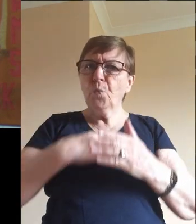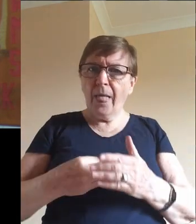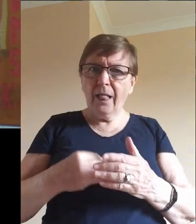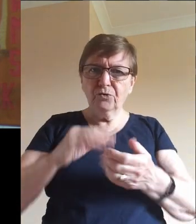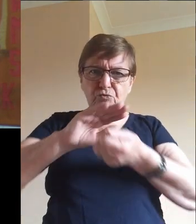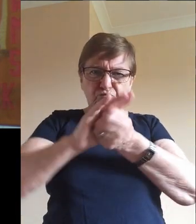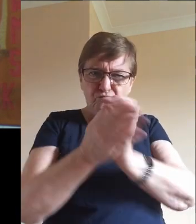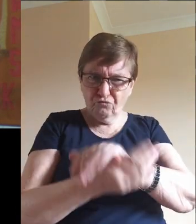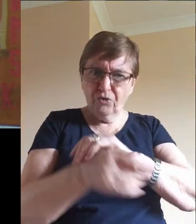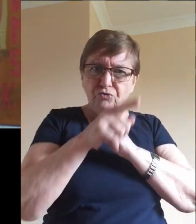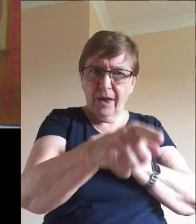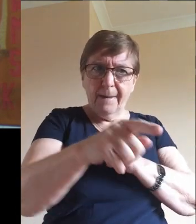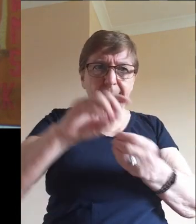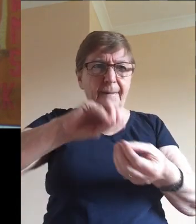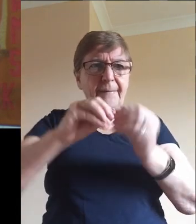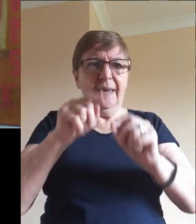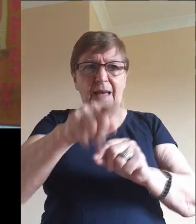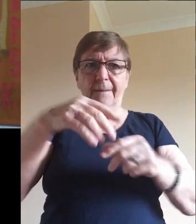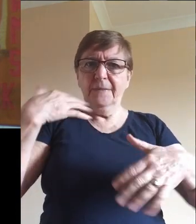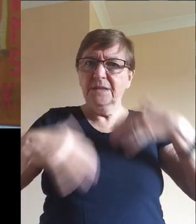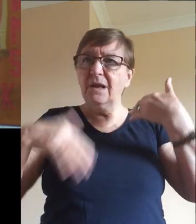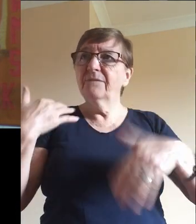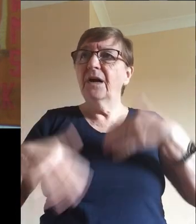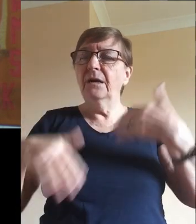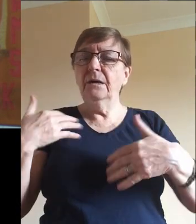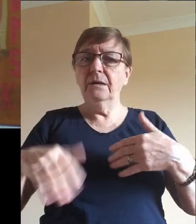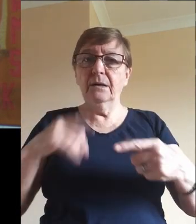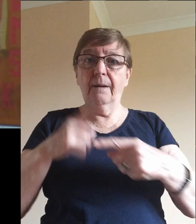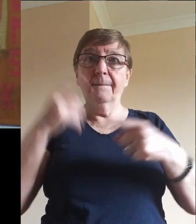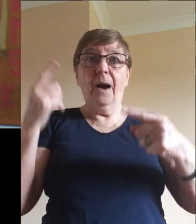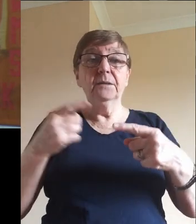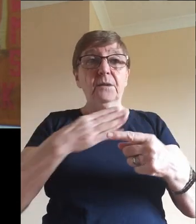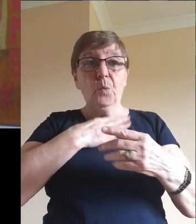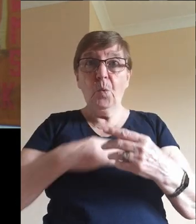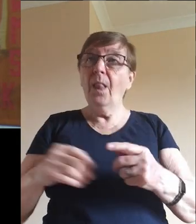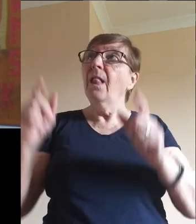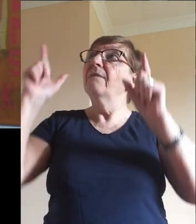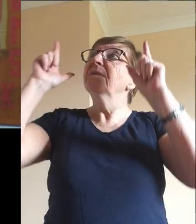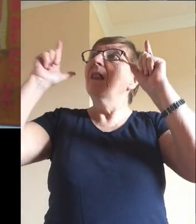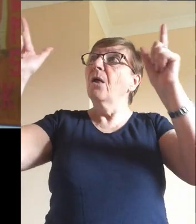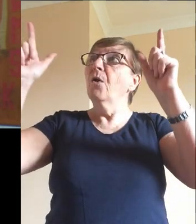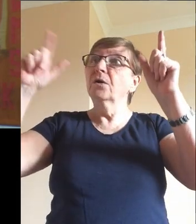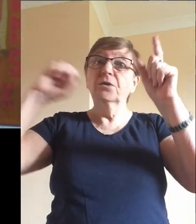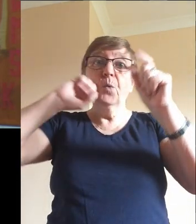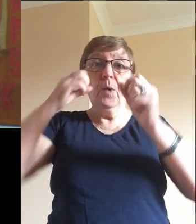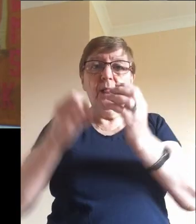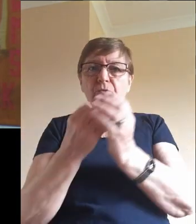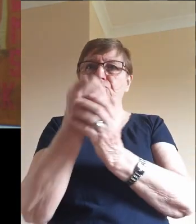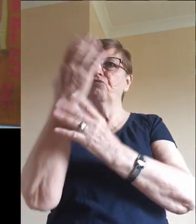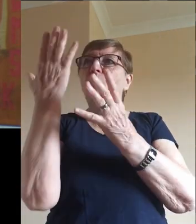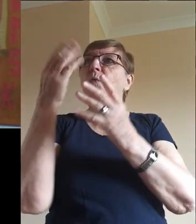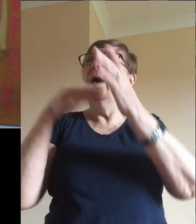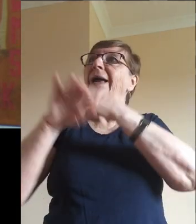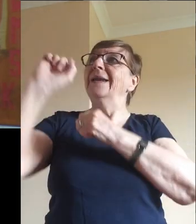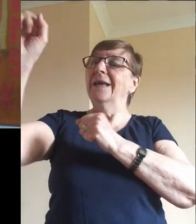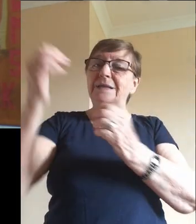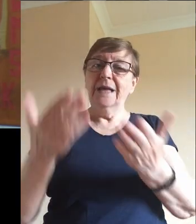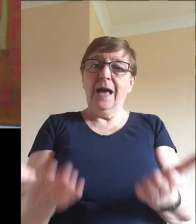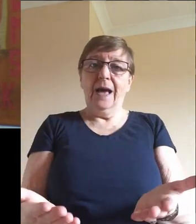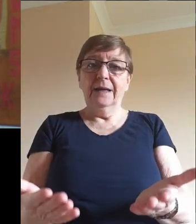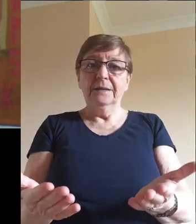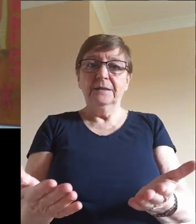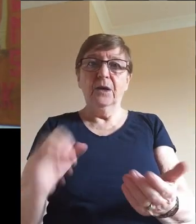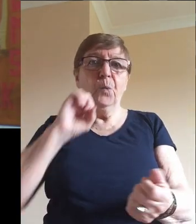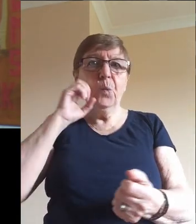him to suffer. And yet, the will of the Lord will prosper in his hand. He will see the light